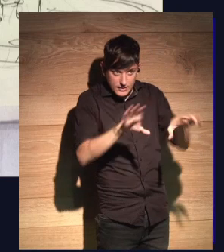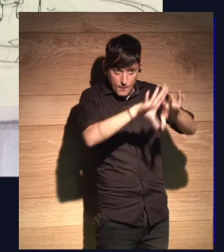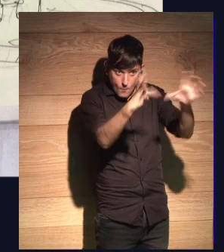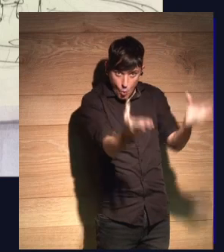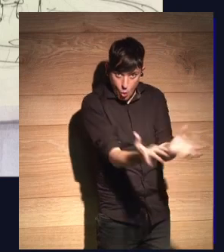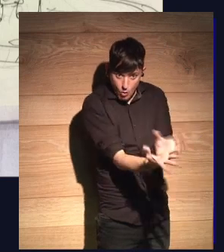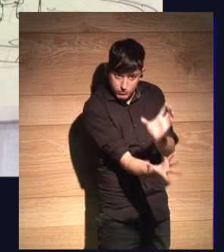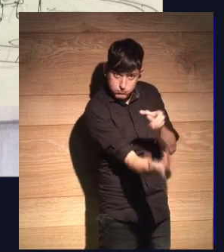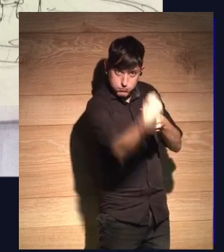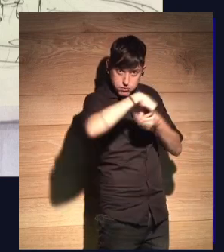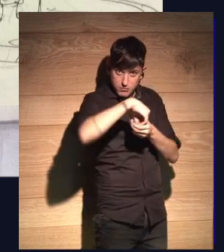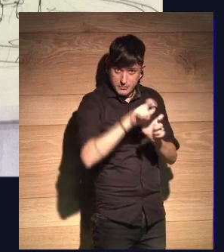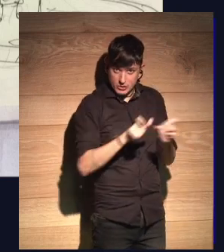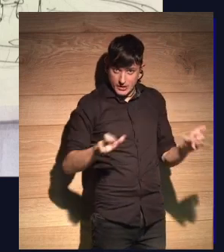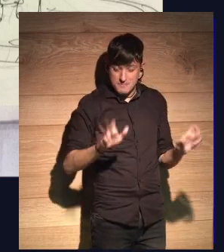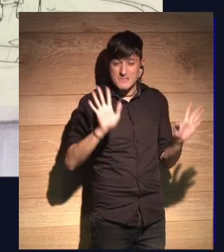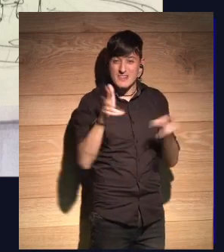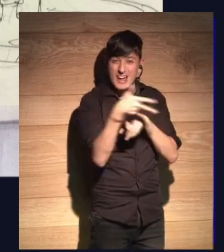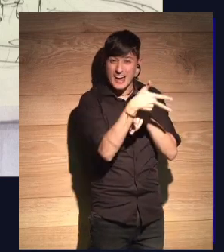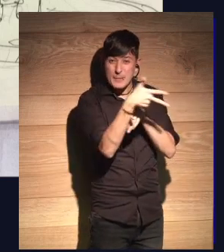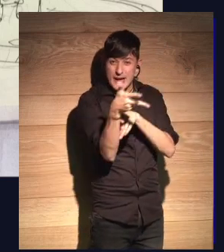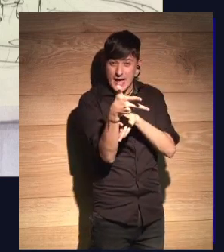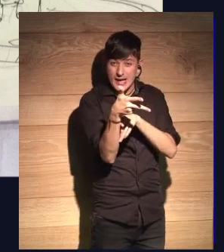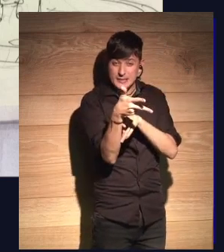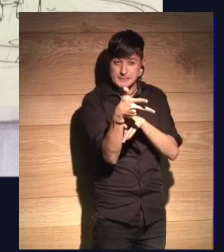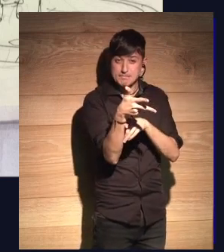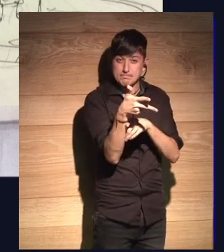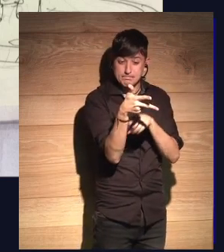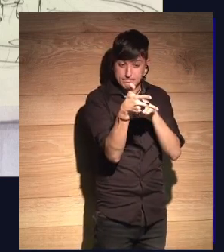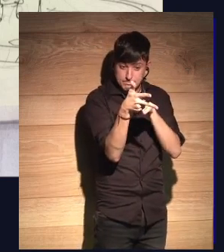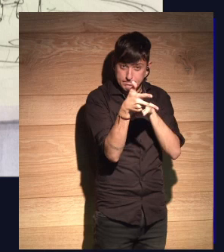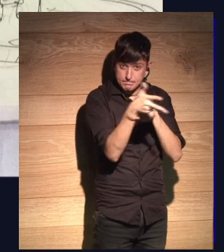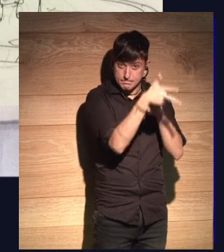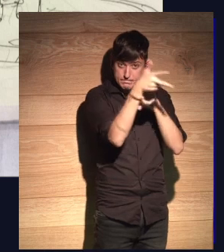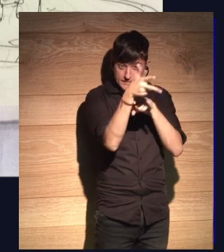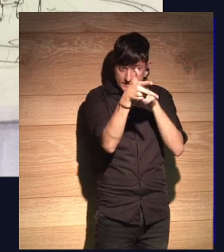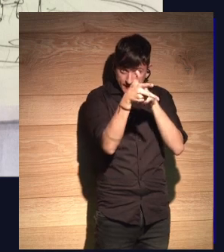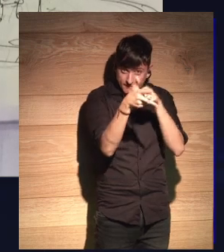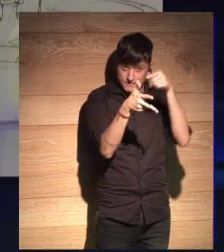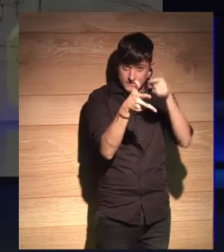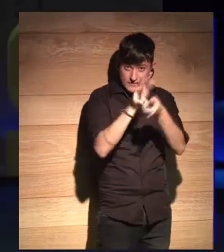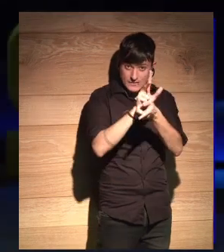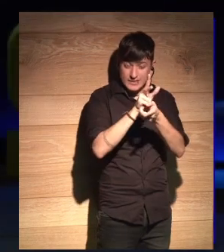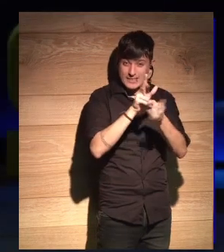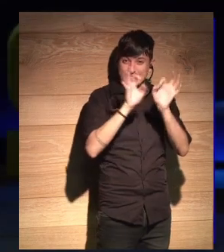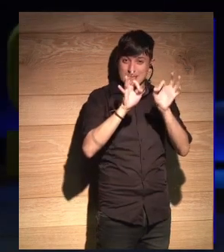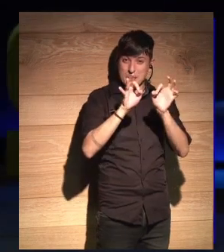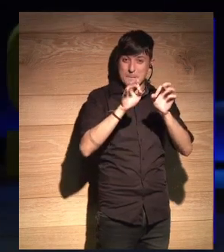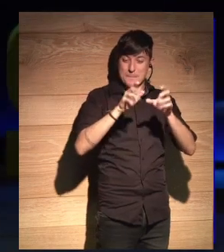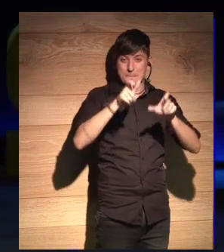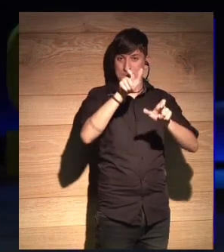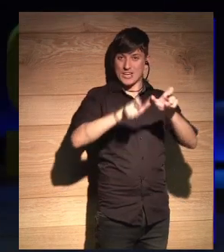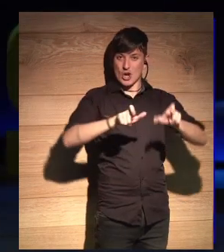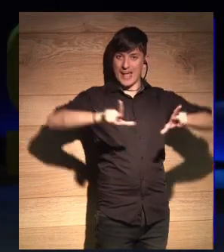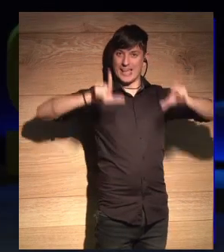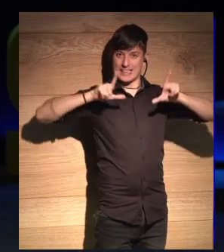on a dolly lens became a character. It was pushed with these buto dancers. Buto is a